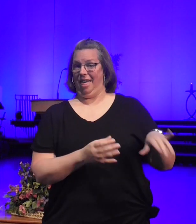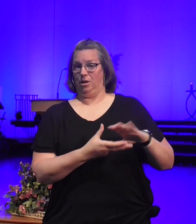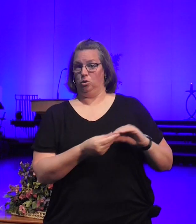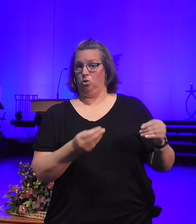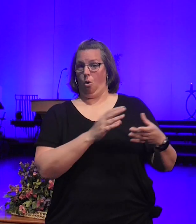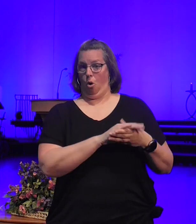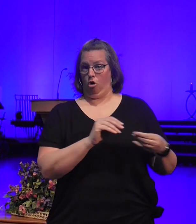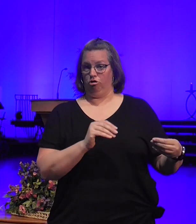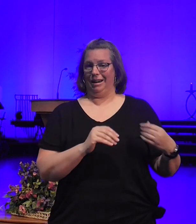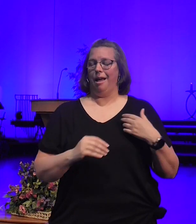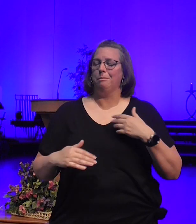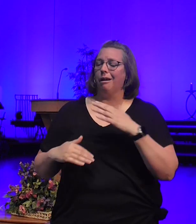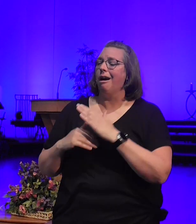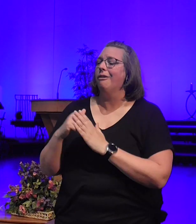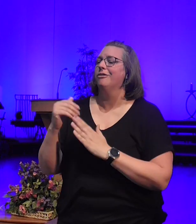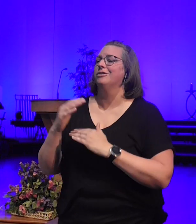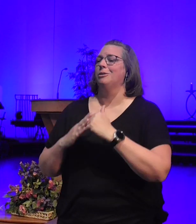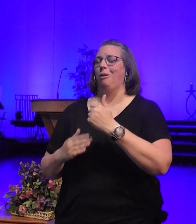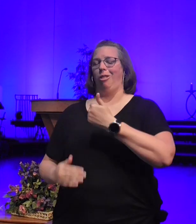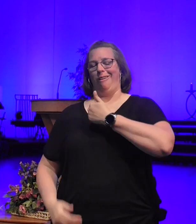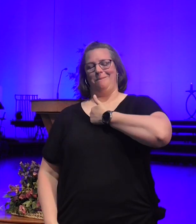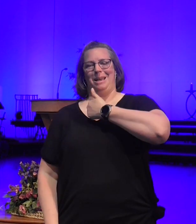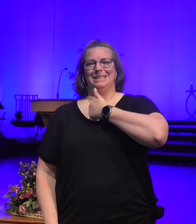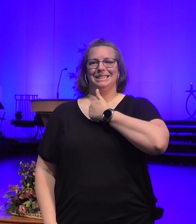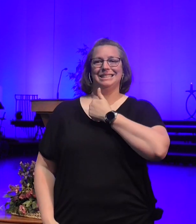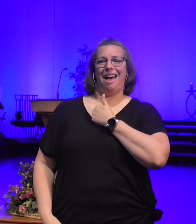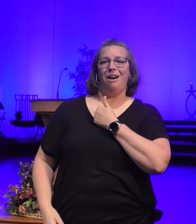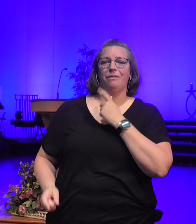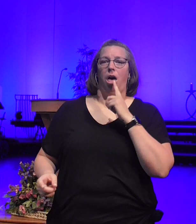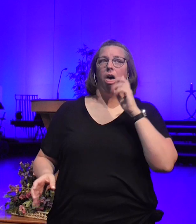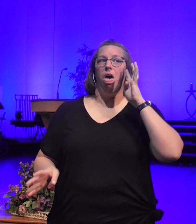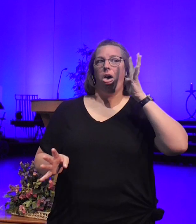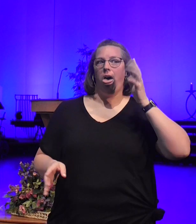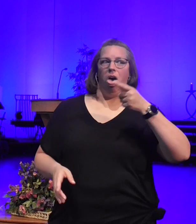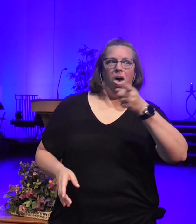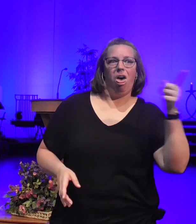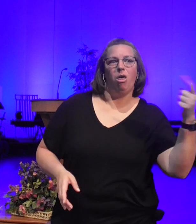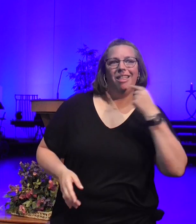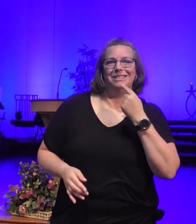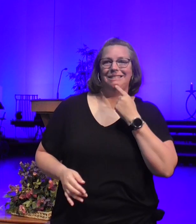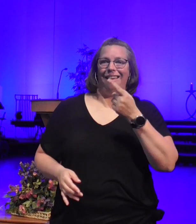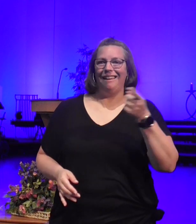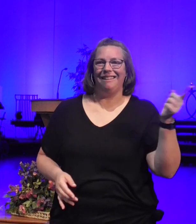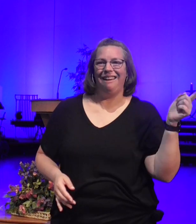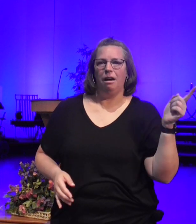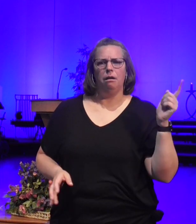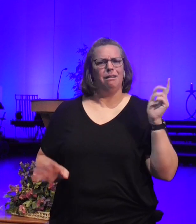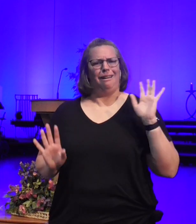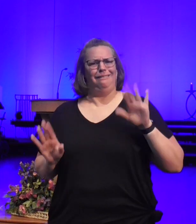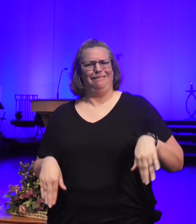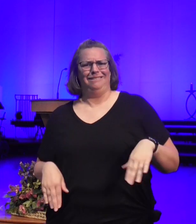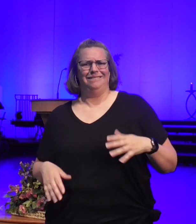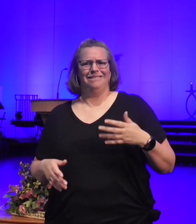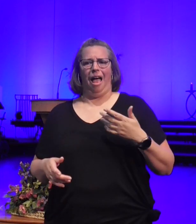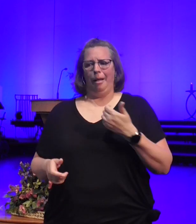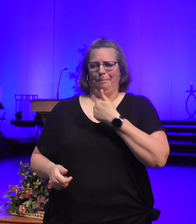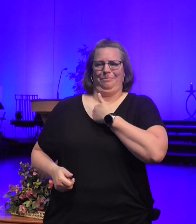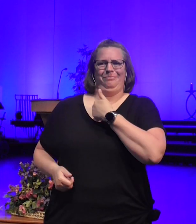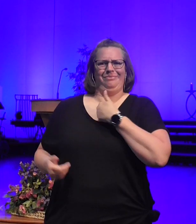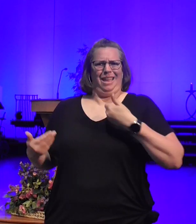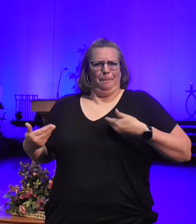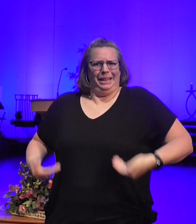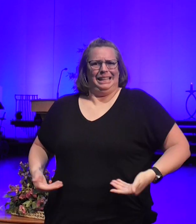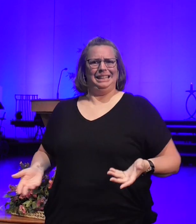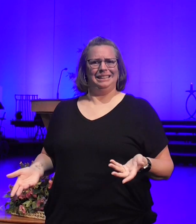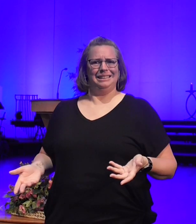beingness, then I don't make up so much about other people and their stories about me. I let myself be me.